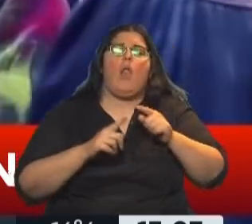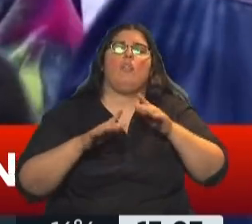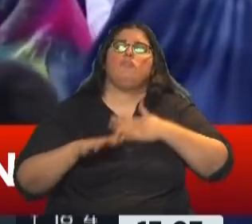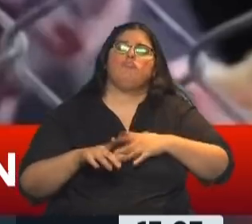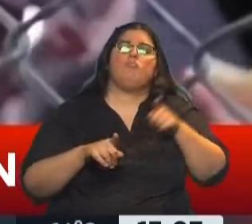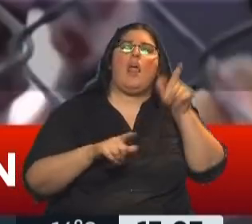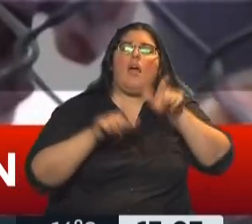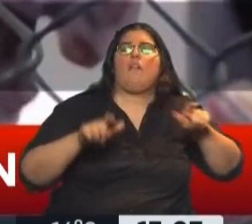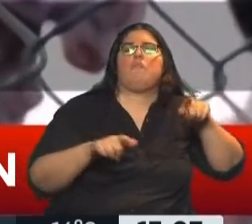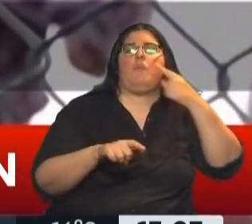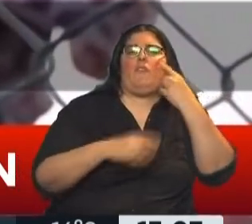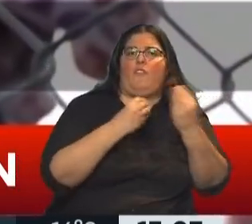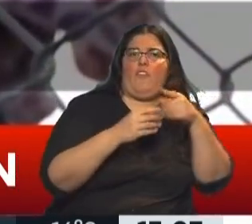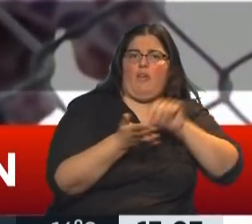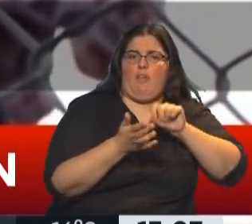people.